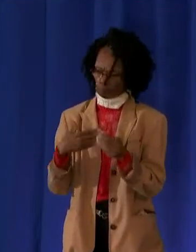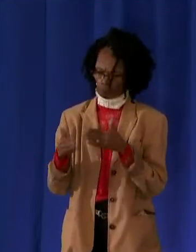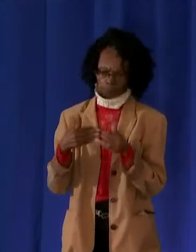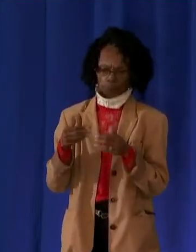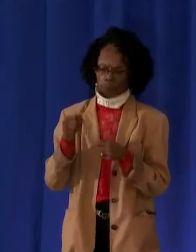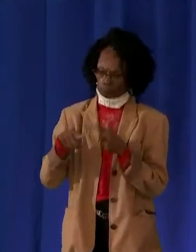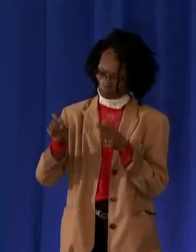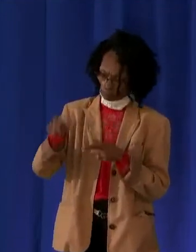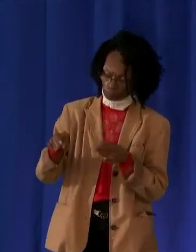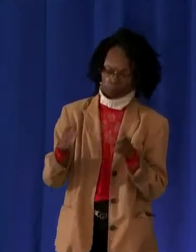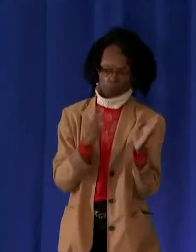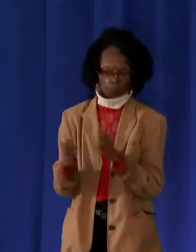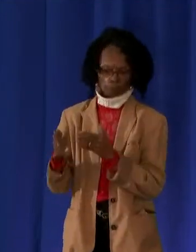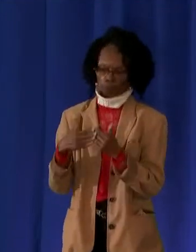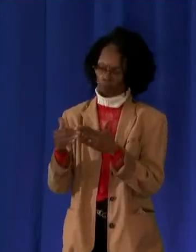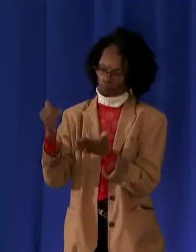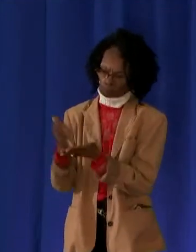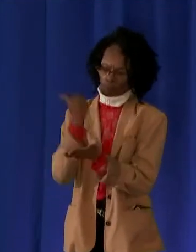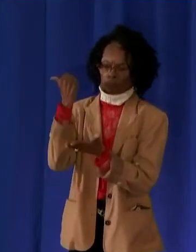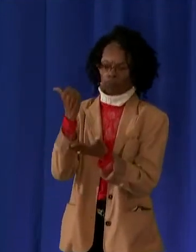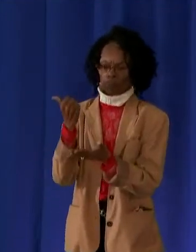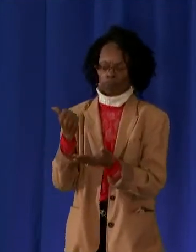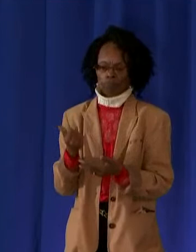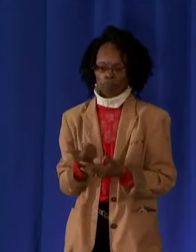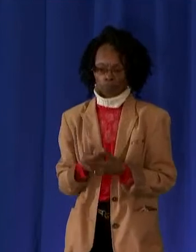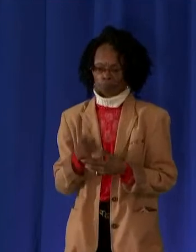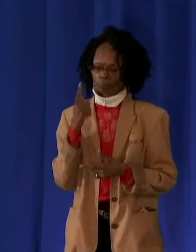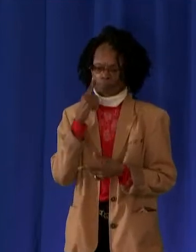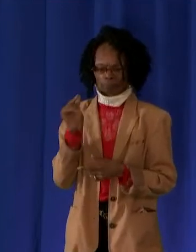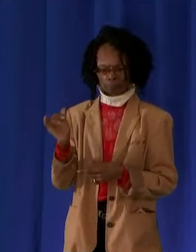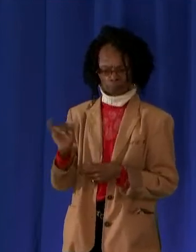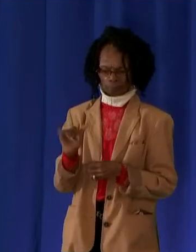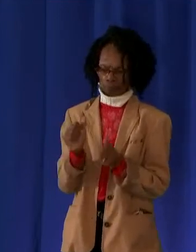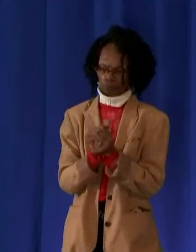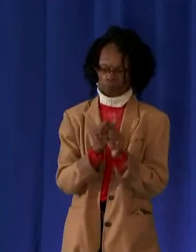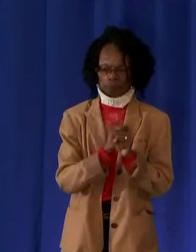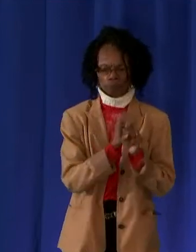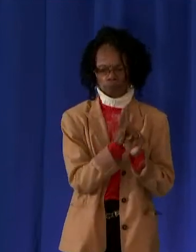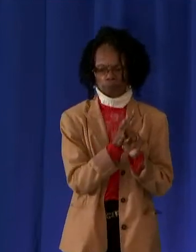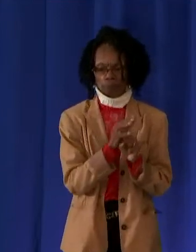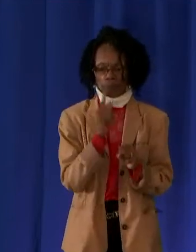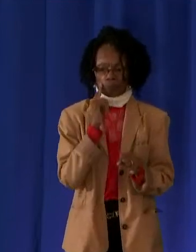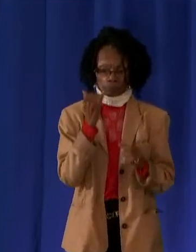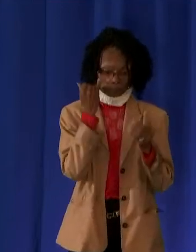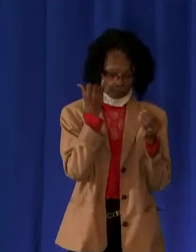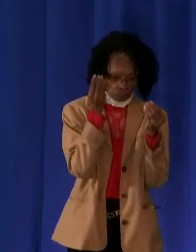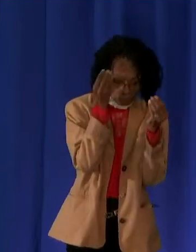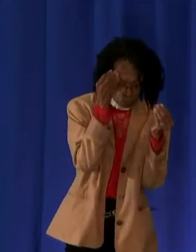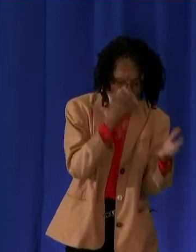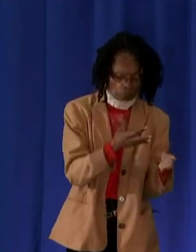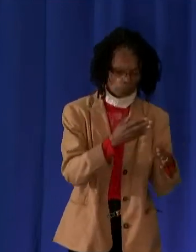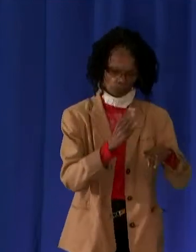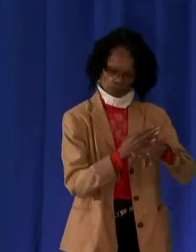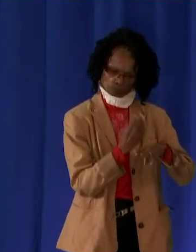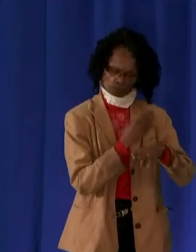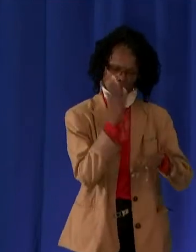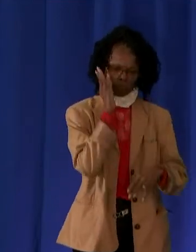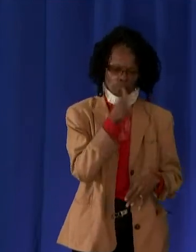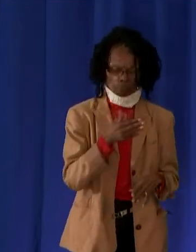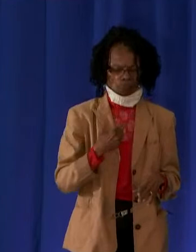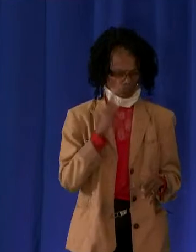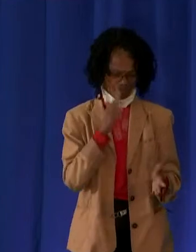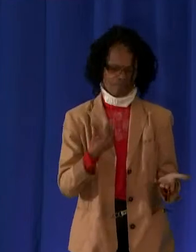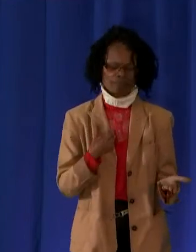that. So we've done COVID, and we've done everything else for the last 2 years, and that's how we intend to